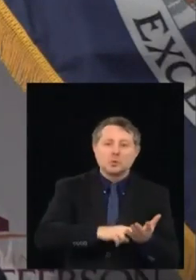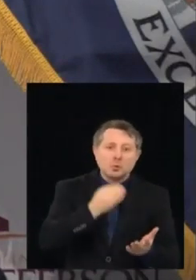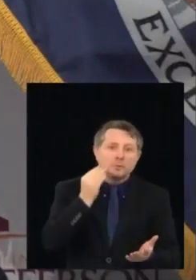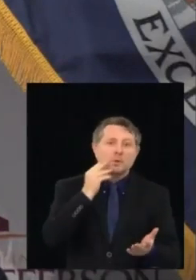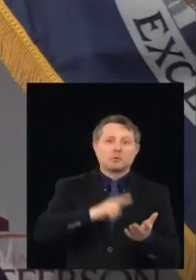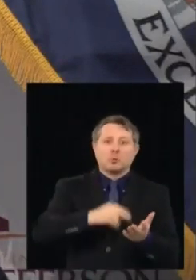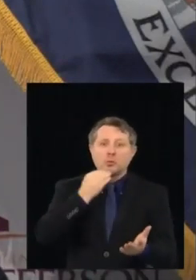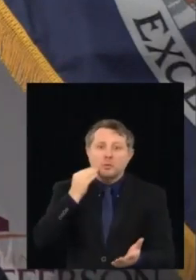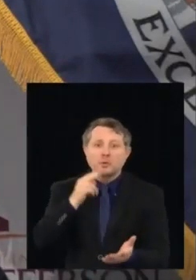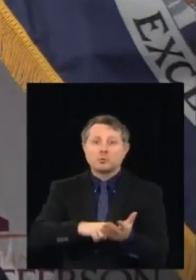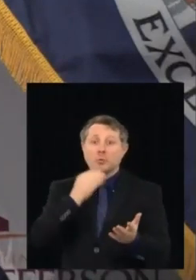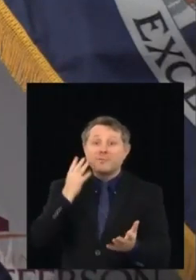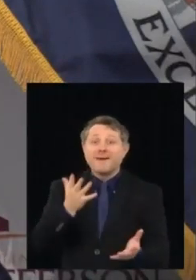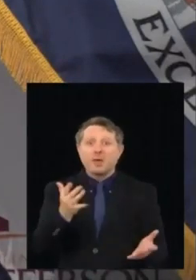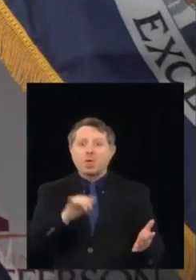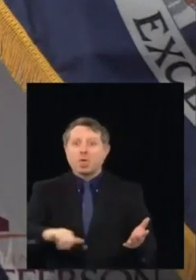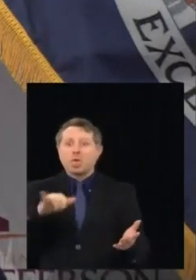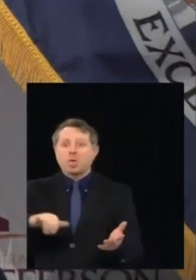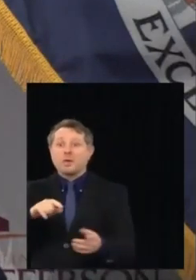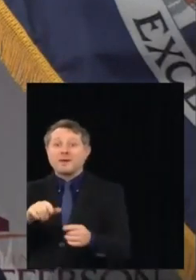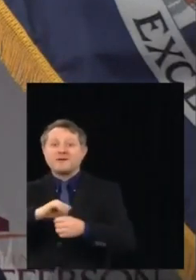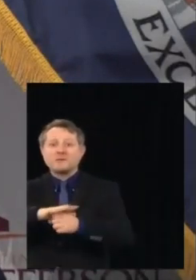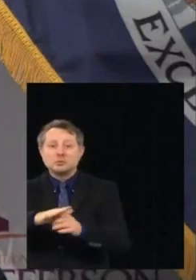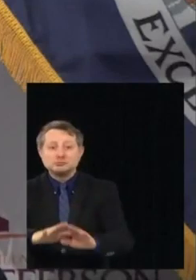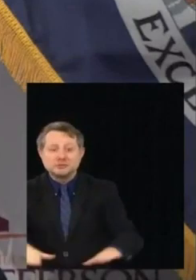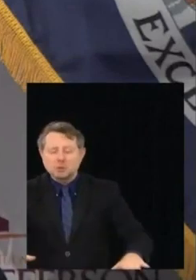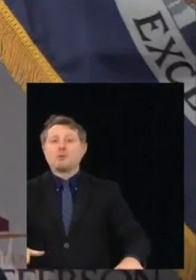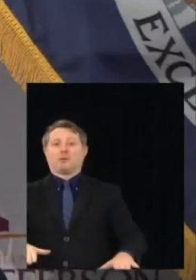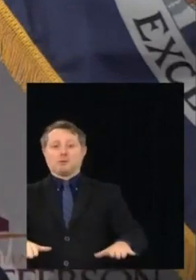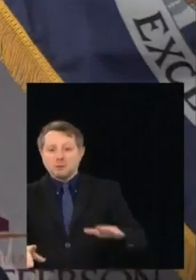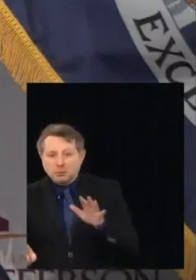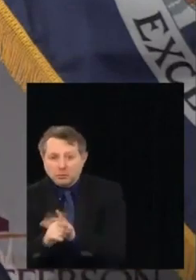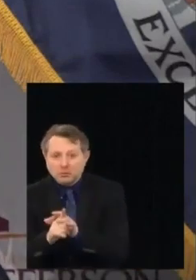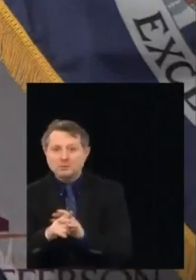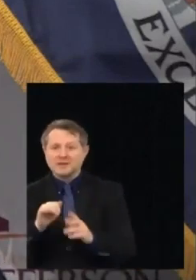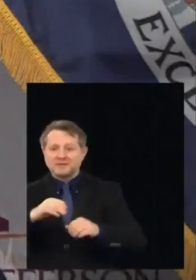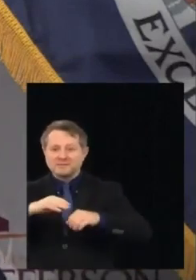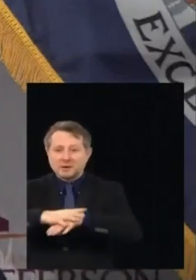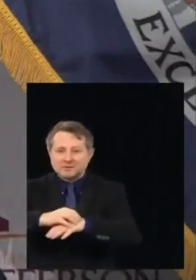COVID, children presenting inflammatory syndromes,